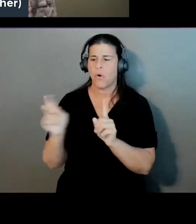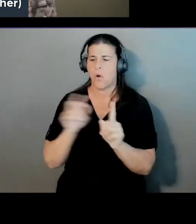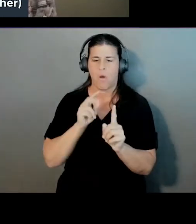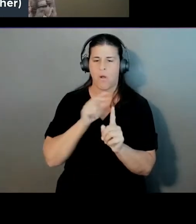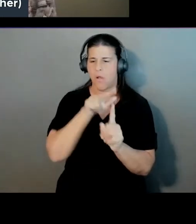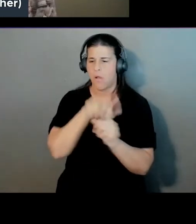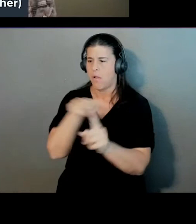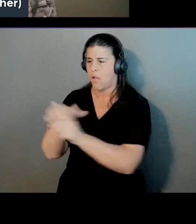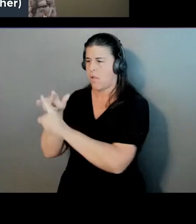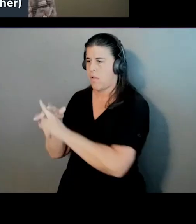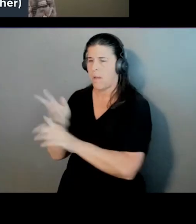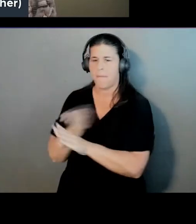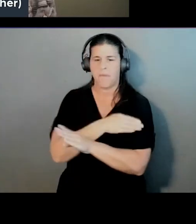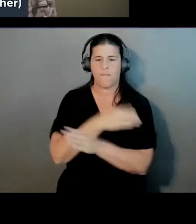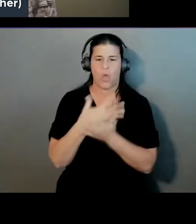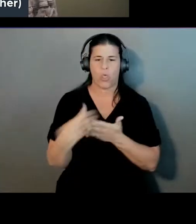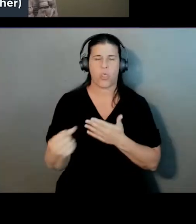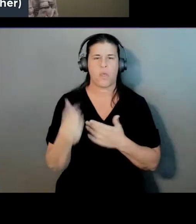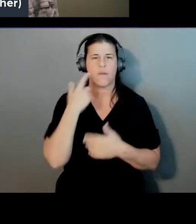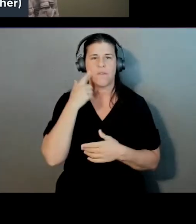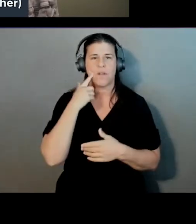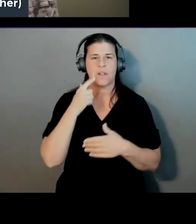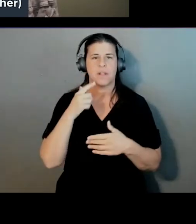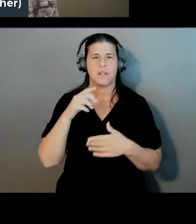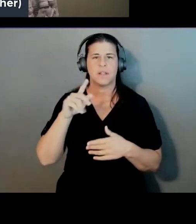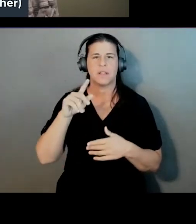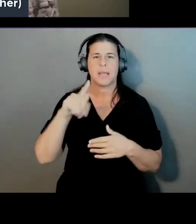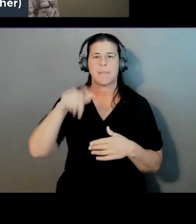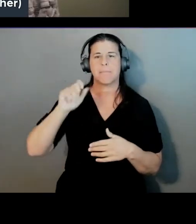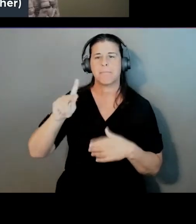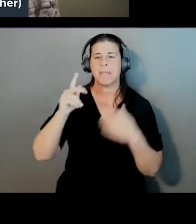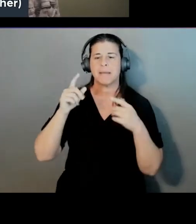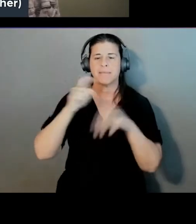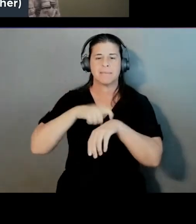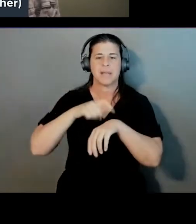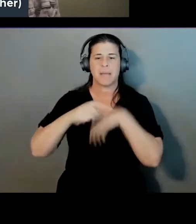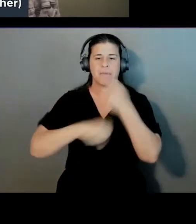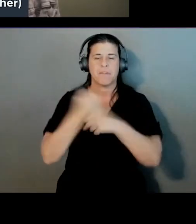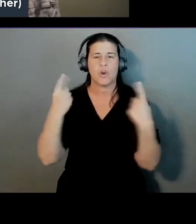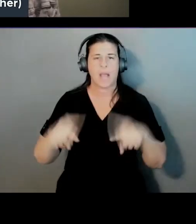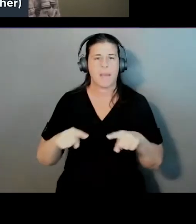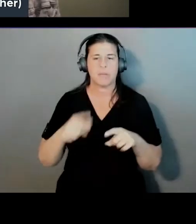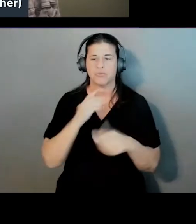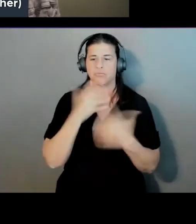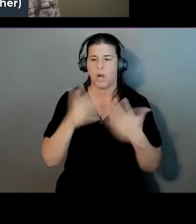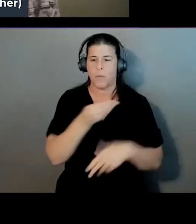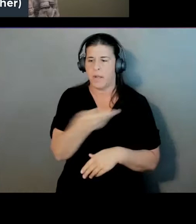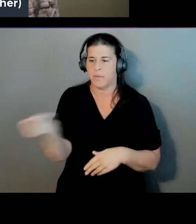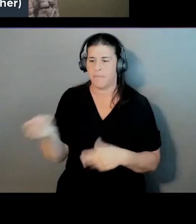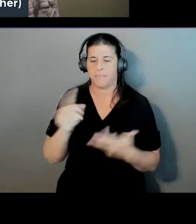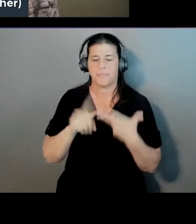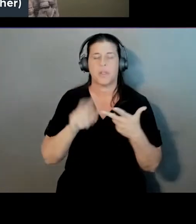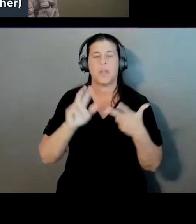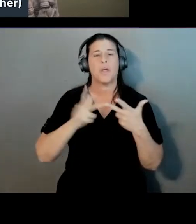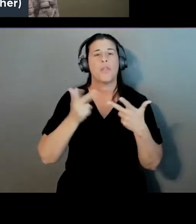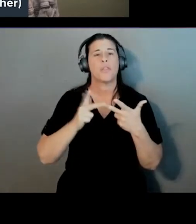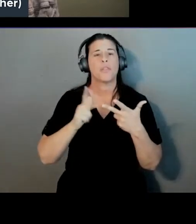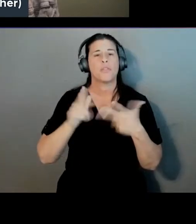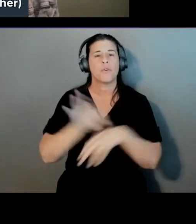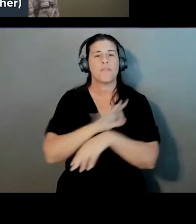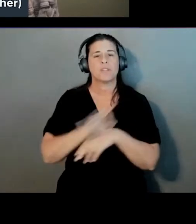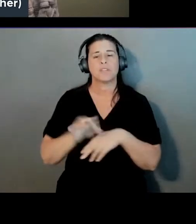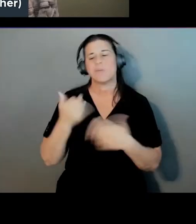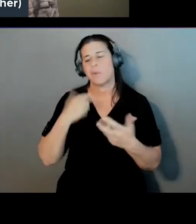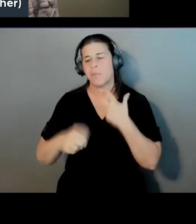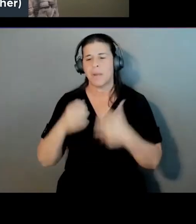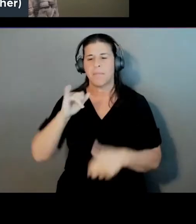before things like a peak season occurs. And the third core functionality or problem that Ipam